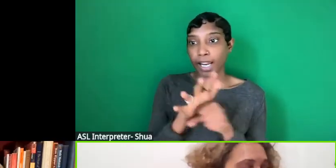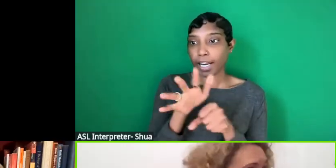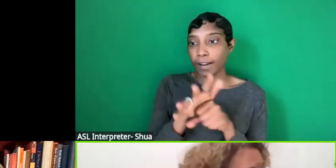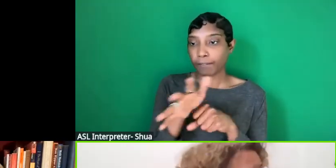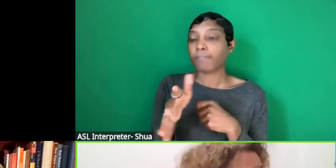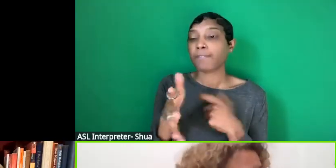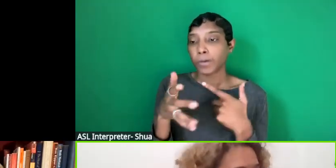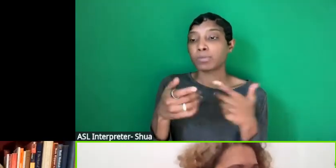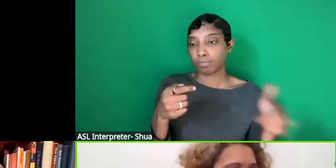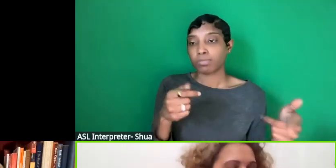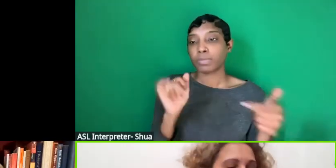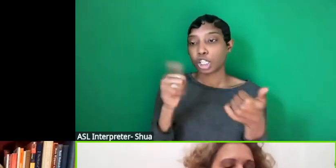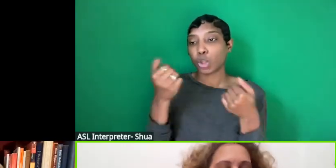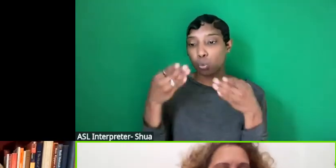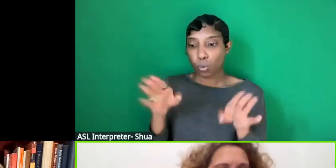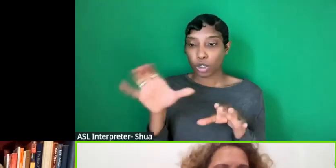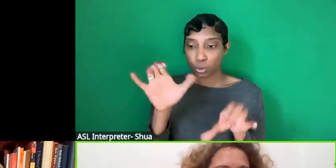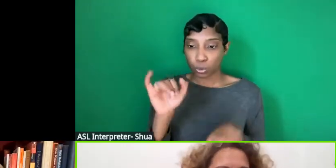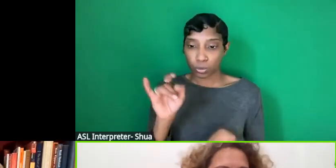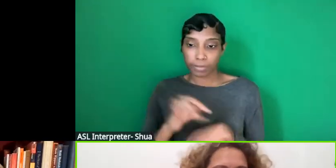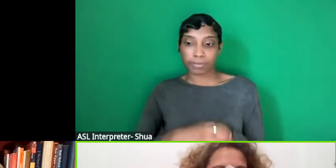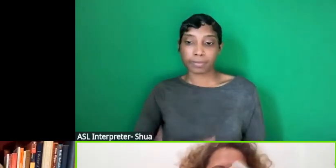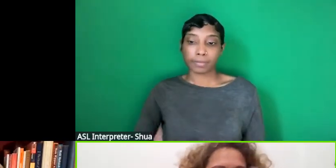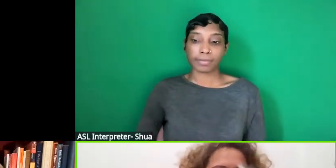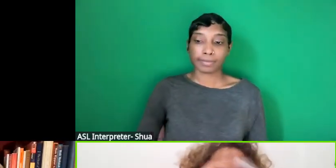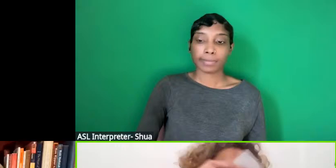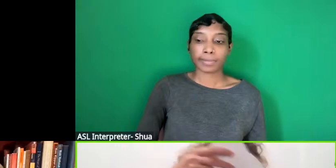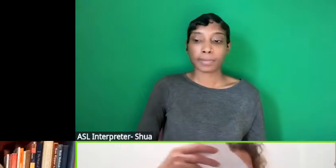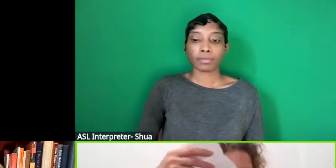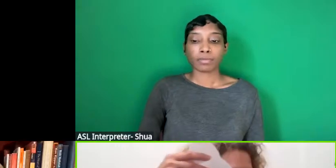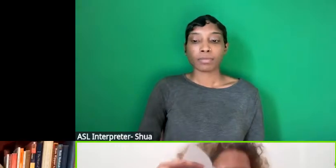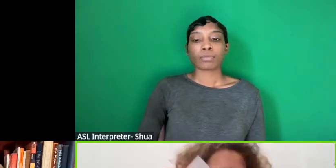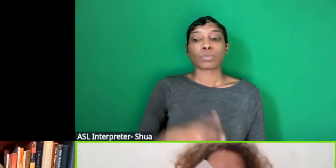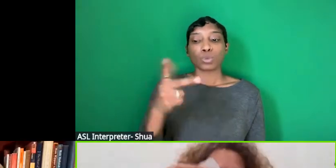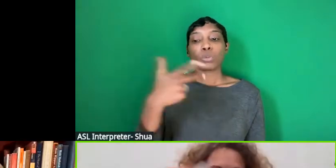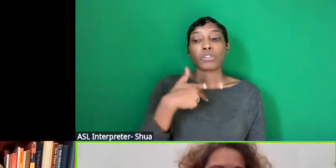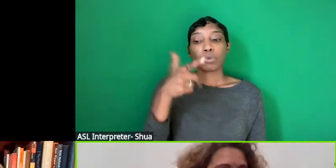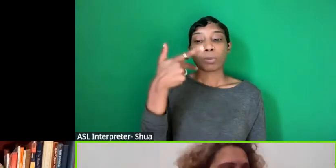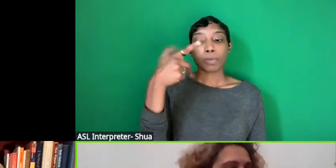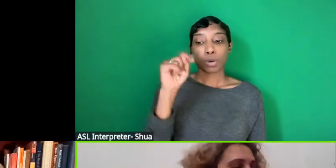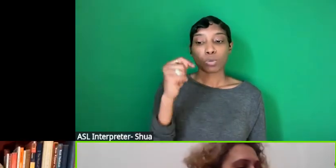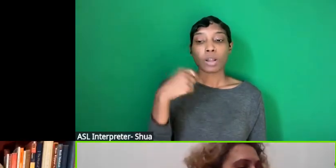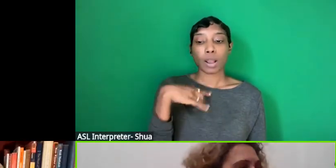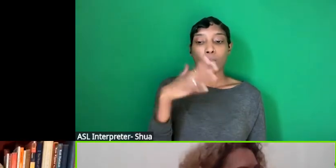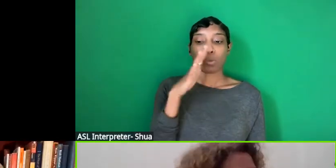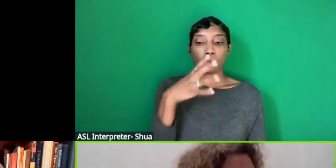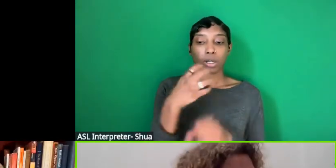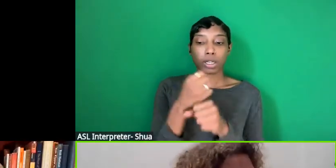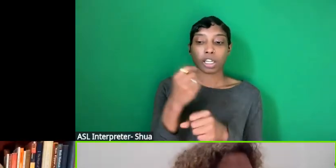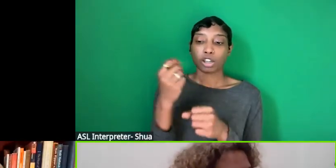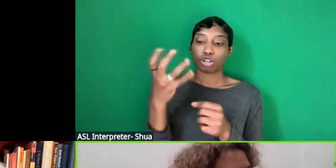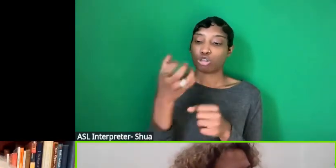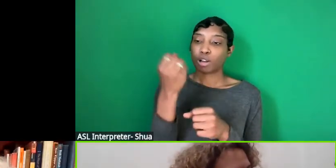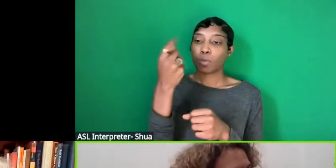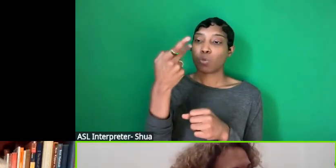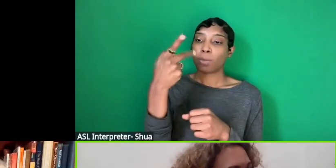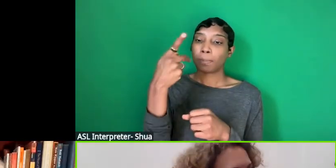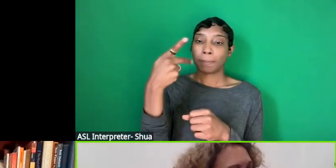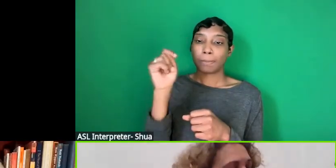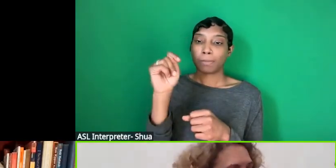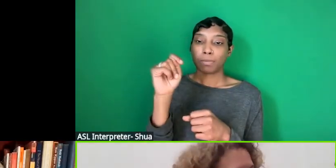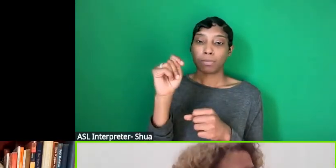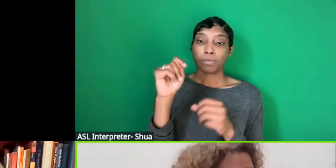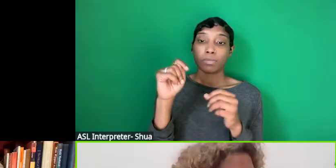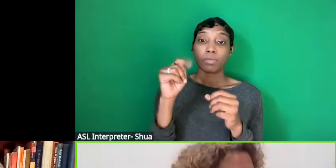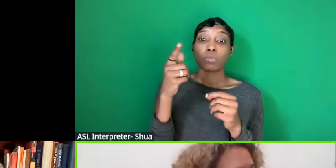have these pieces here. You have your paper towel. There's actually a couple of paper towels in here, so I would just grab one. What you want to do is fold that paper towel.